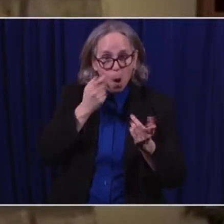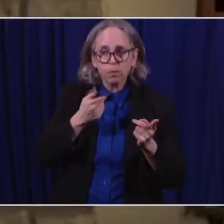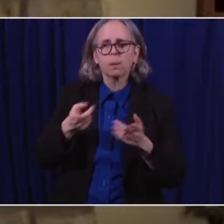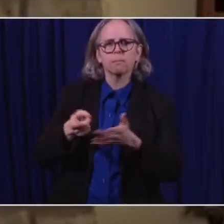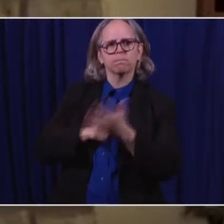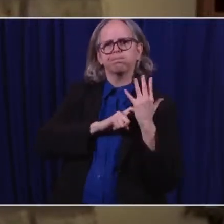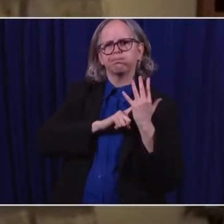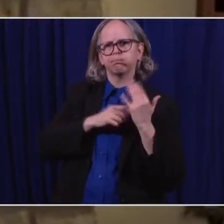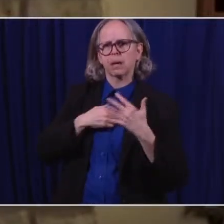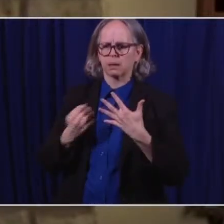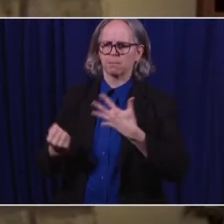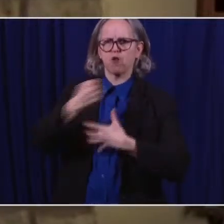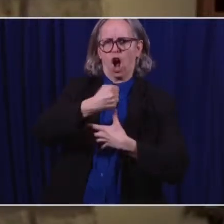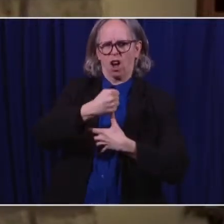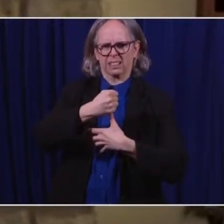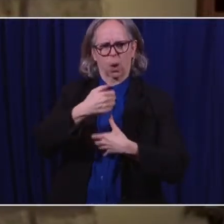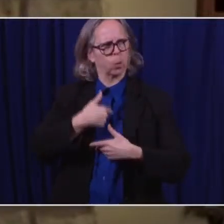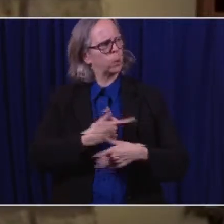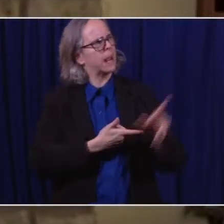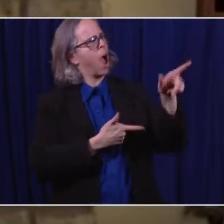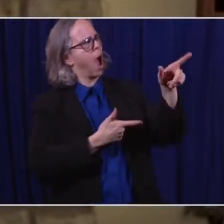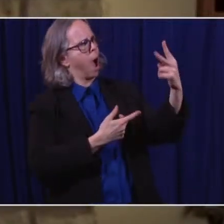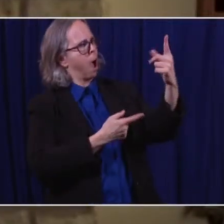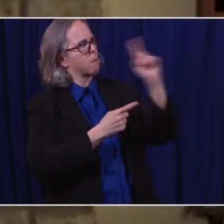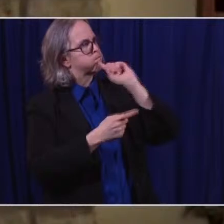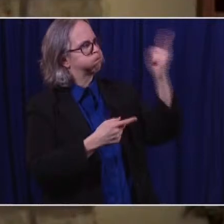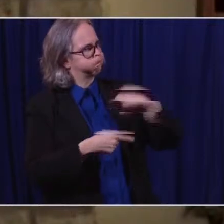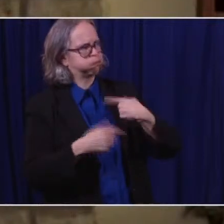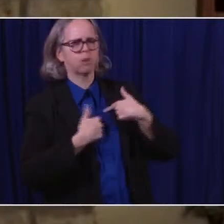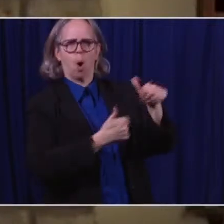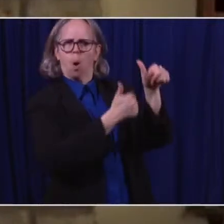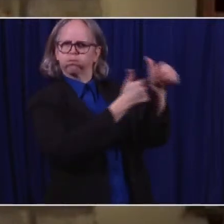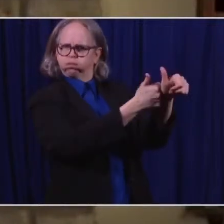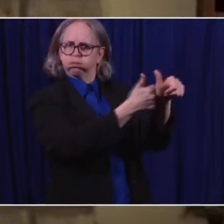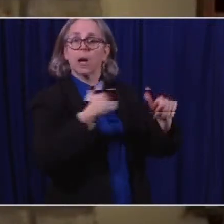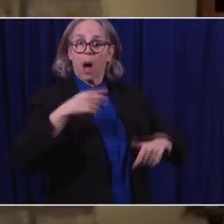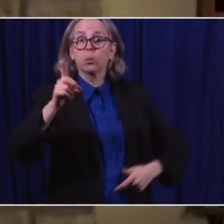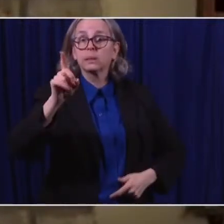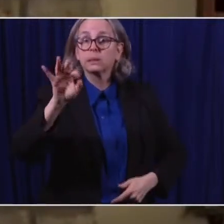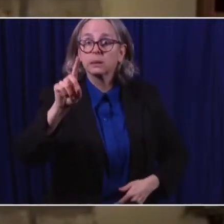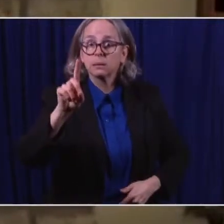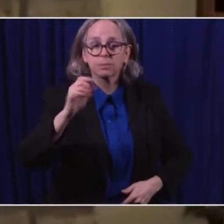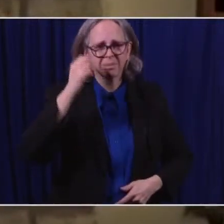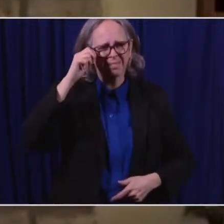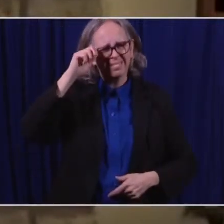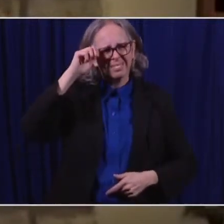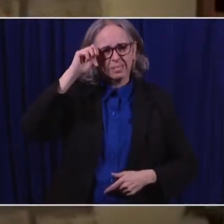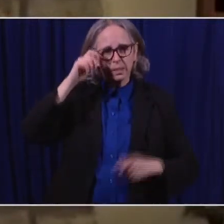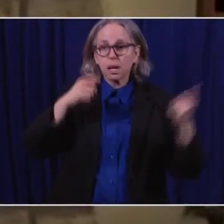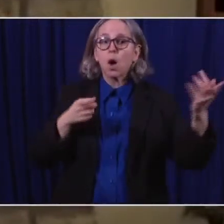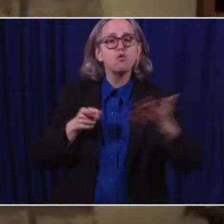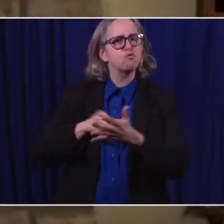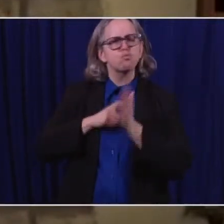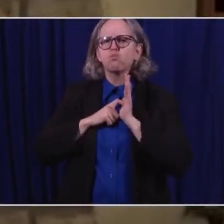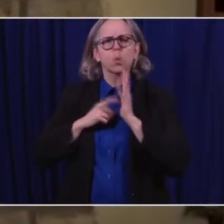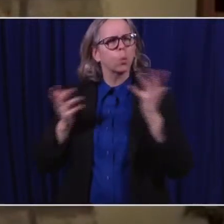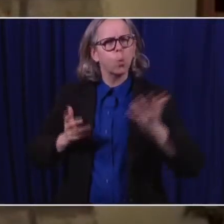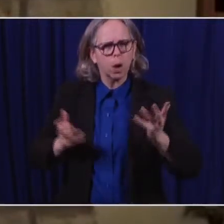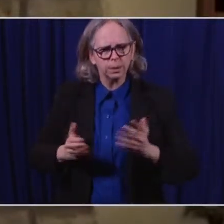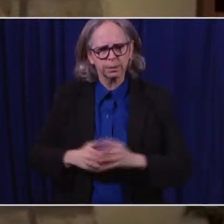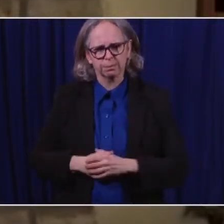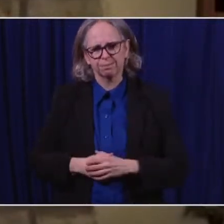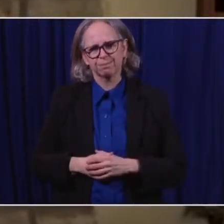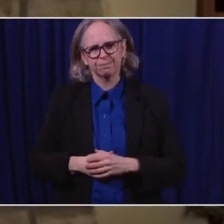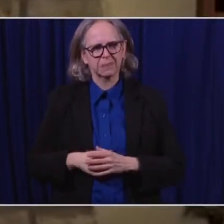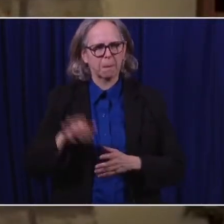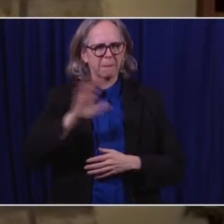why that was so very, very important. What they required us to do is really set aside effectively